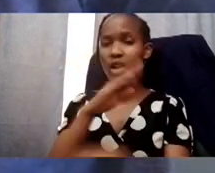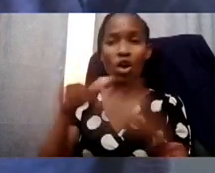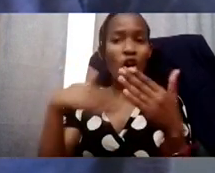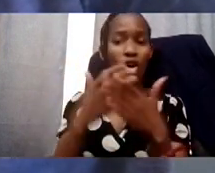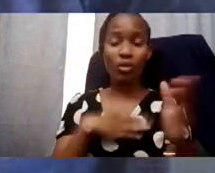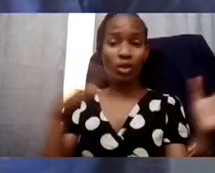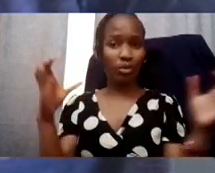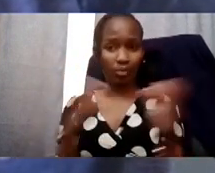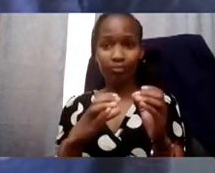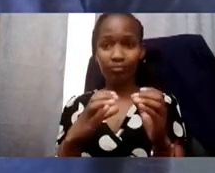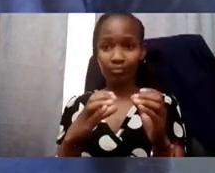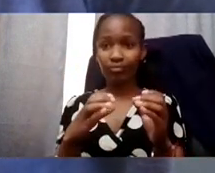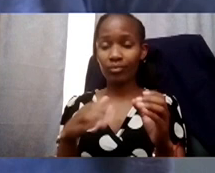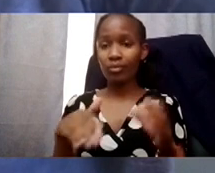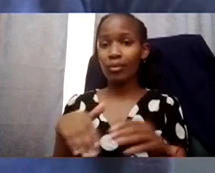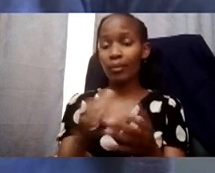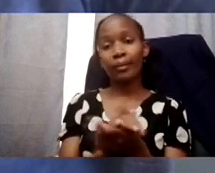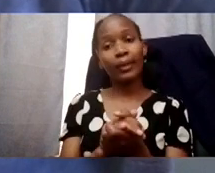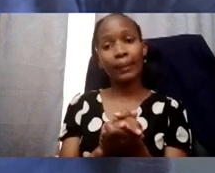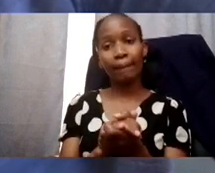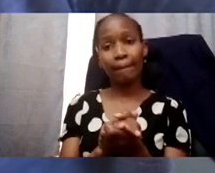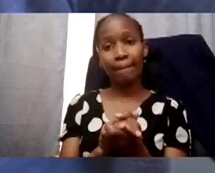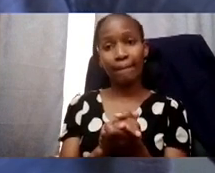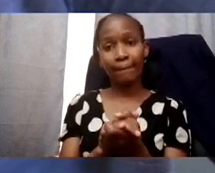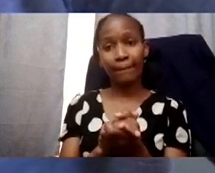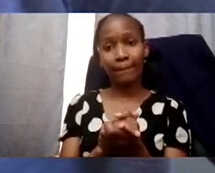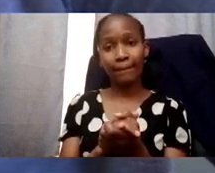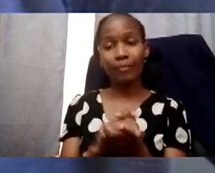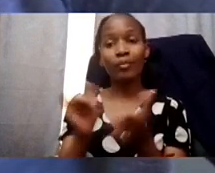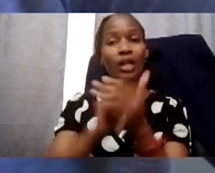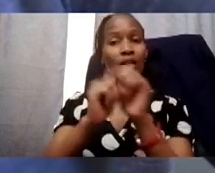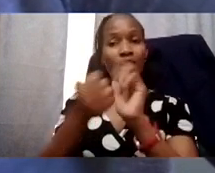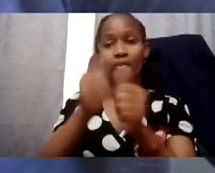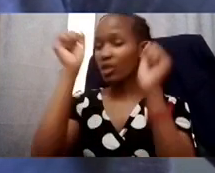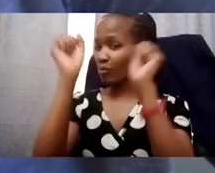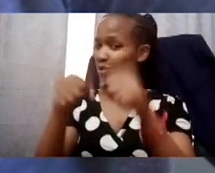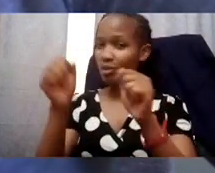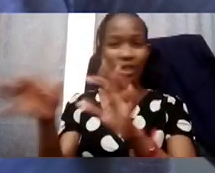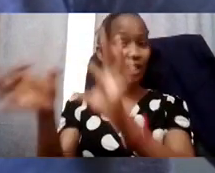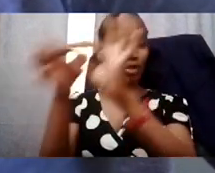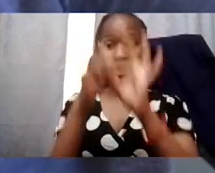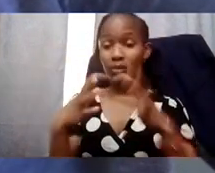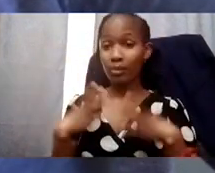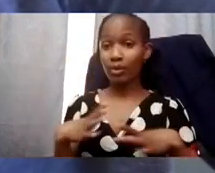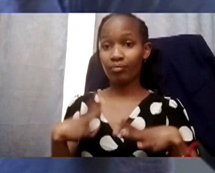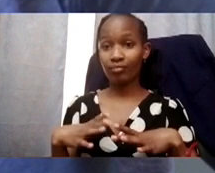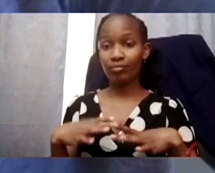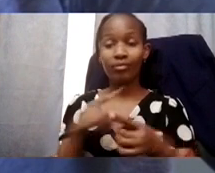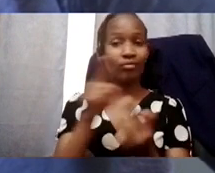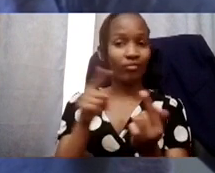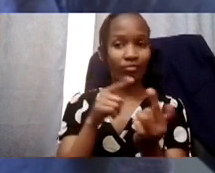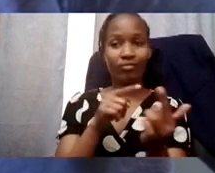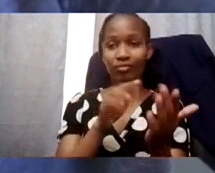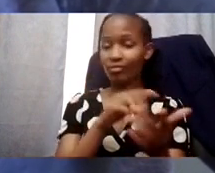across Karamoja and Cluster, that sports can unite people. That's when I started this initiative, and